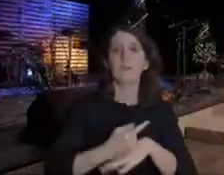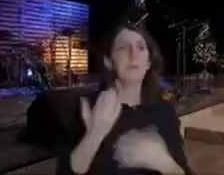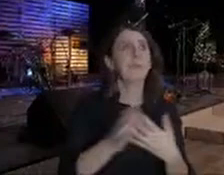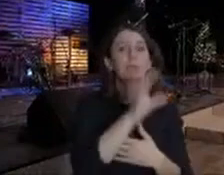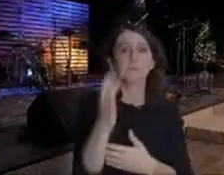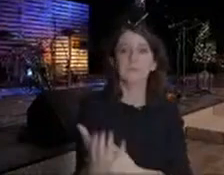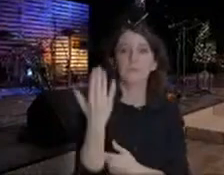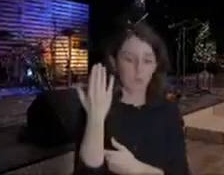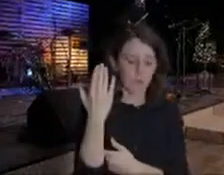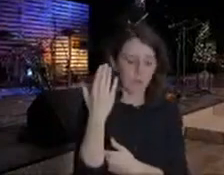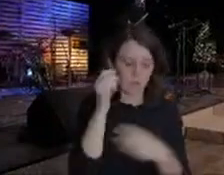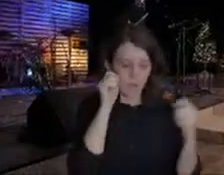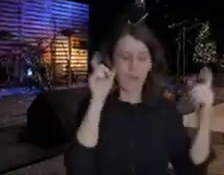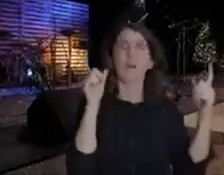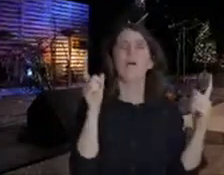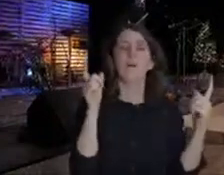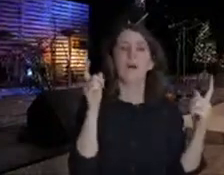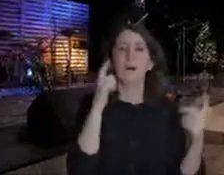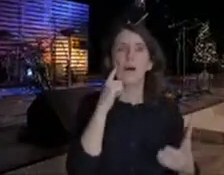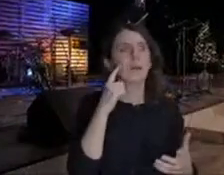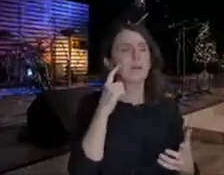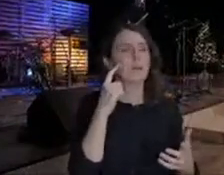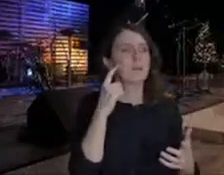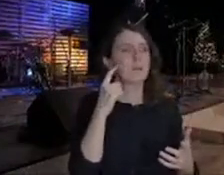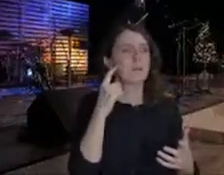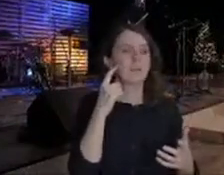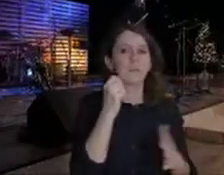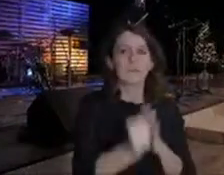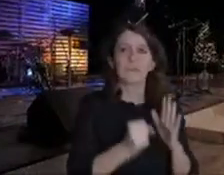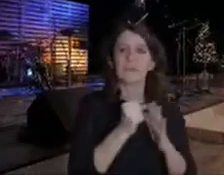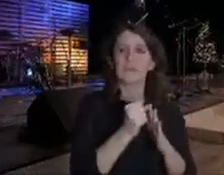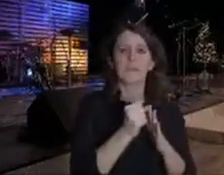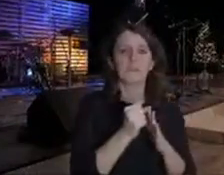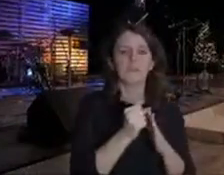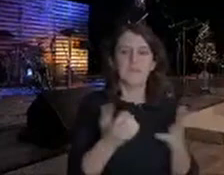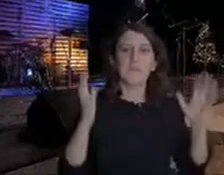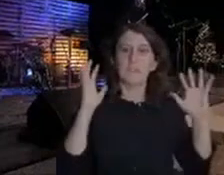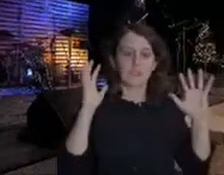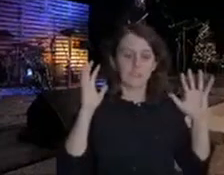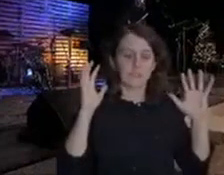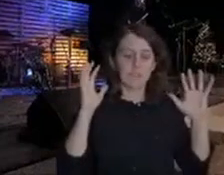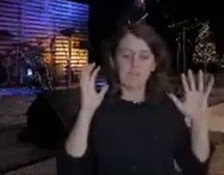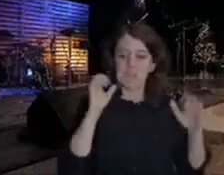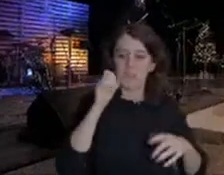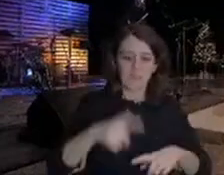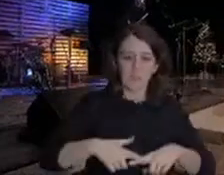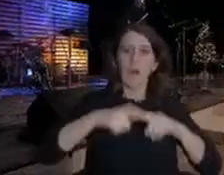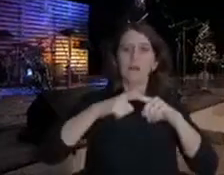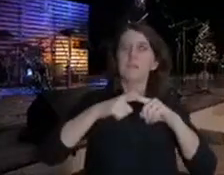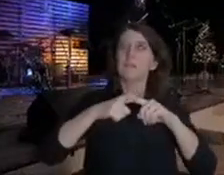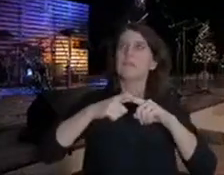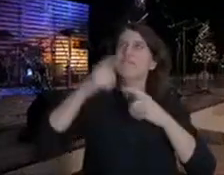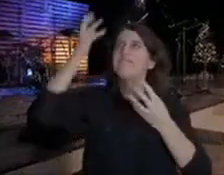morning, you wake up and you realize that the season has come and gone without you even taking the time to stop